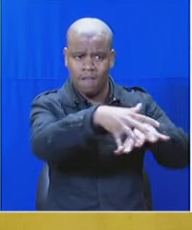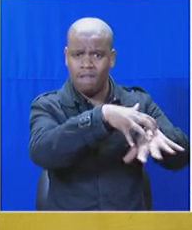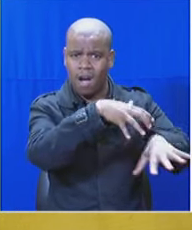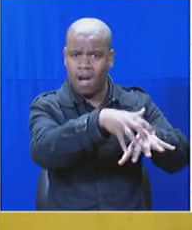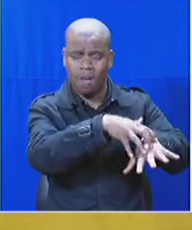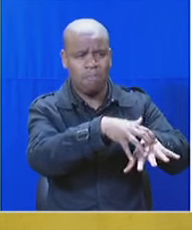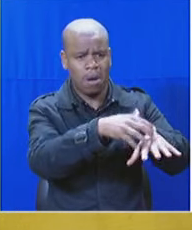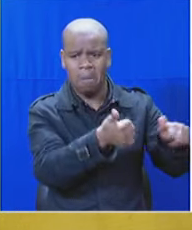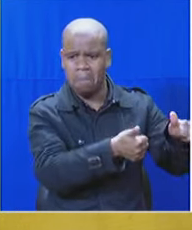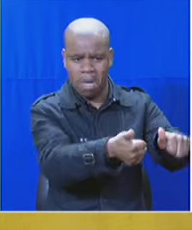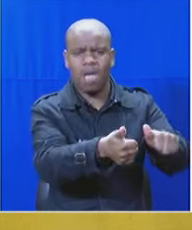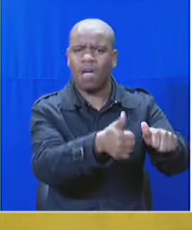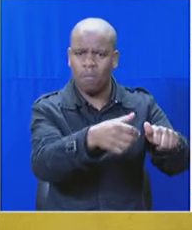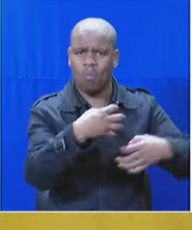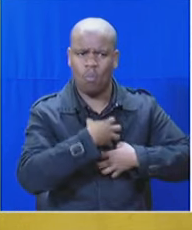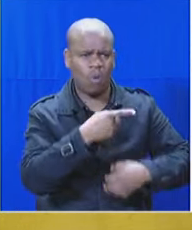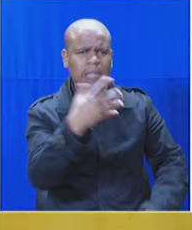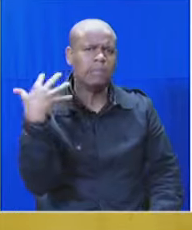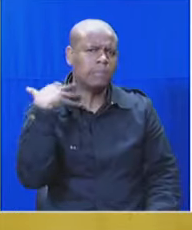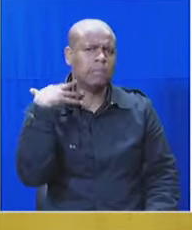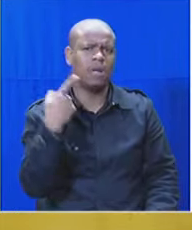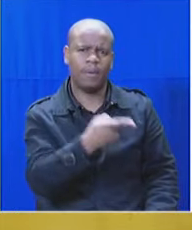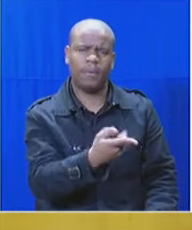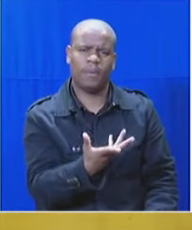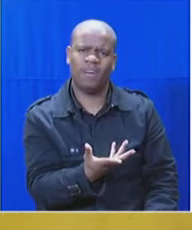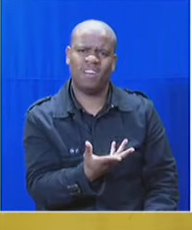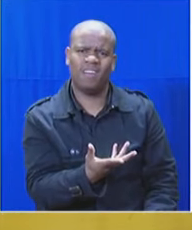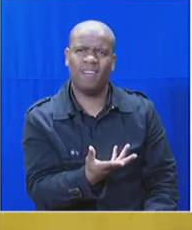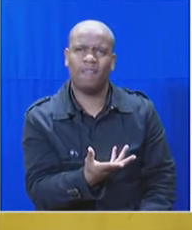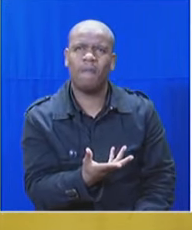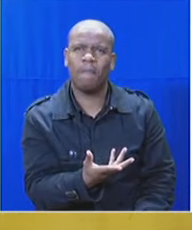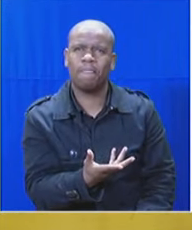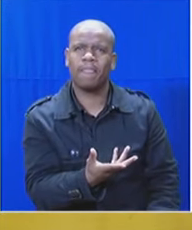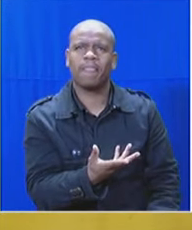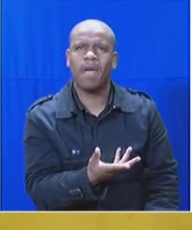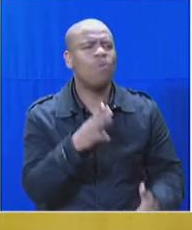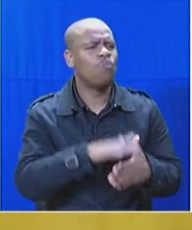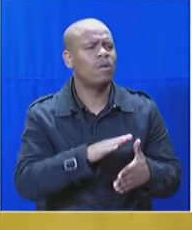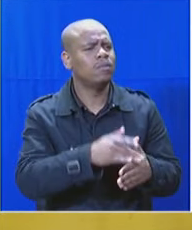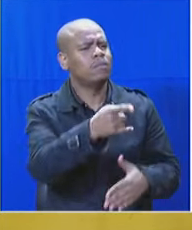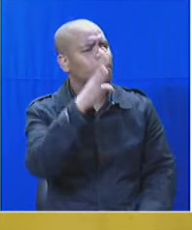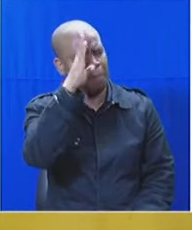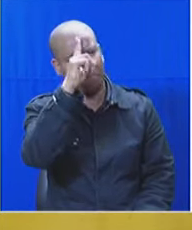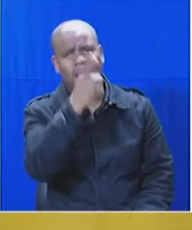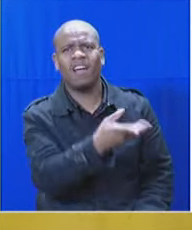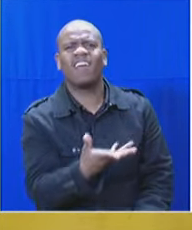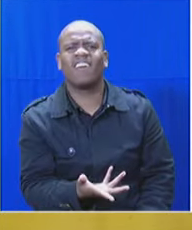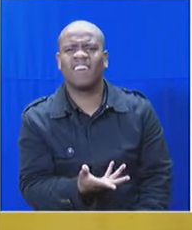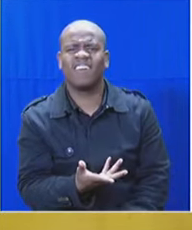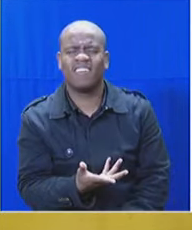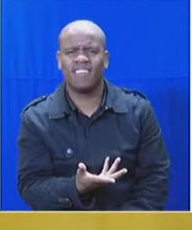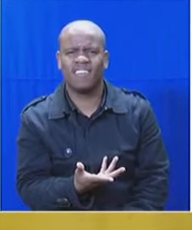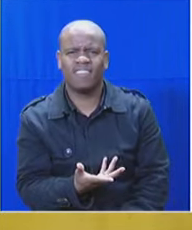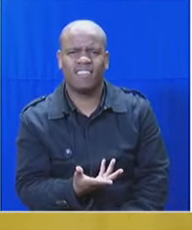land back because it's too expensive. Just because ngabantu abamnyama, umuntu